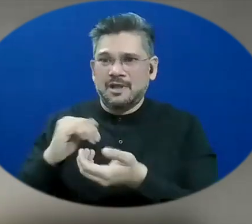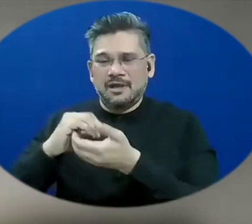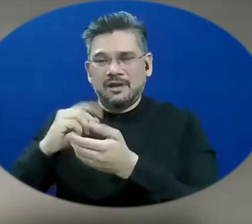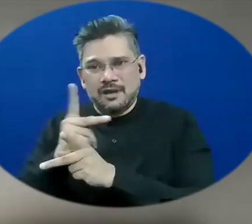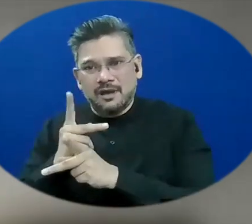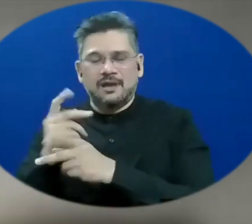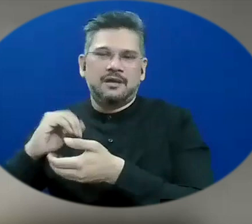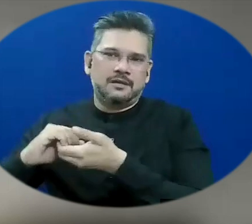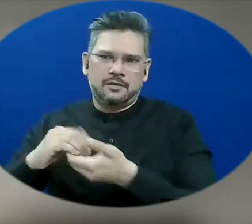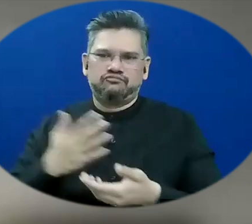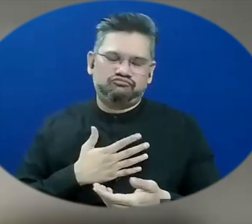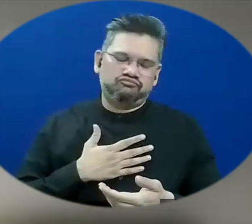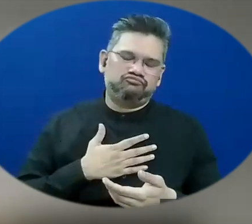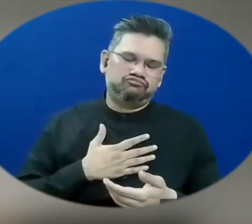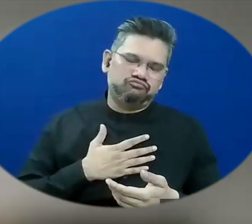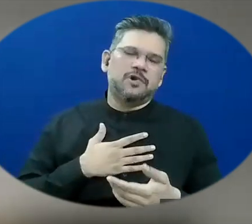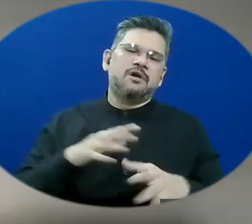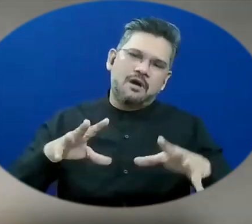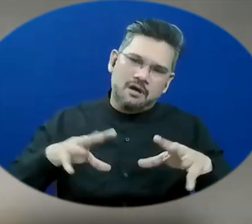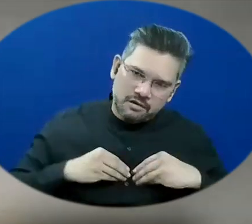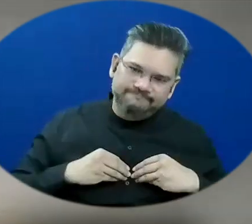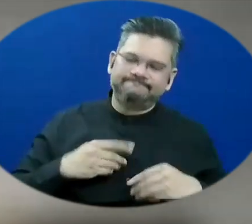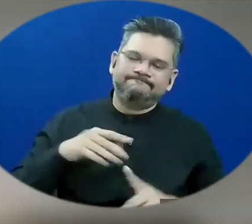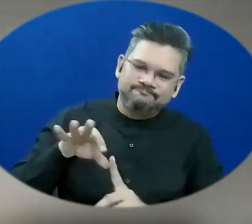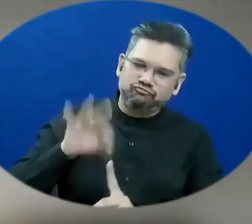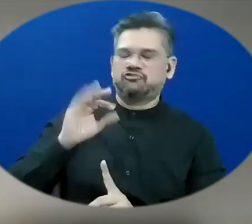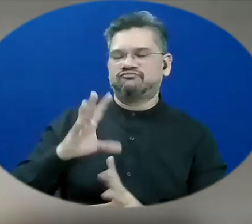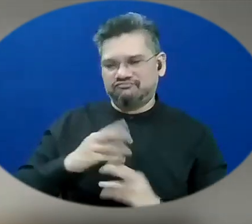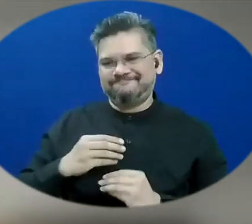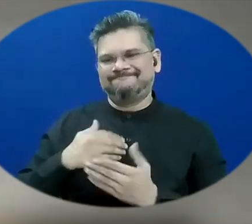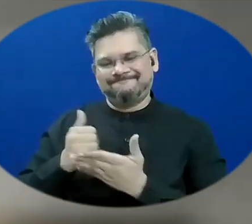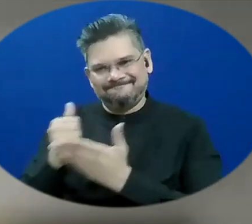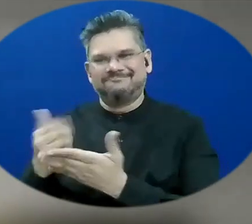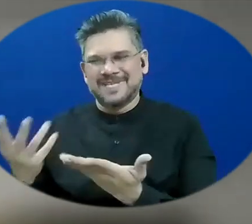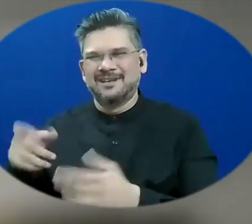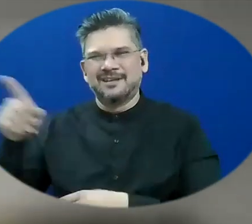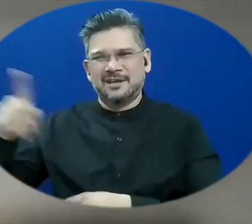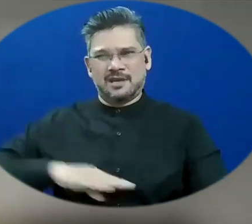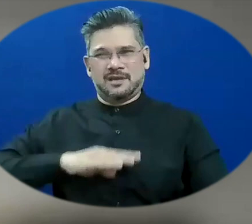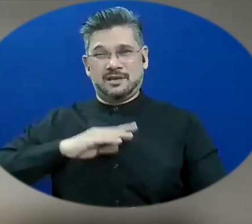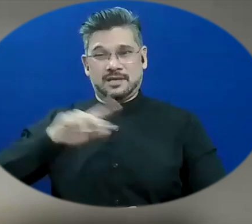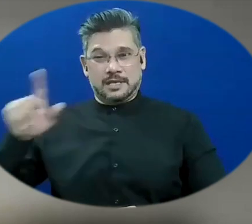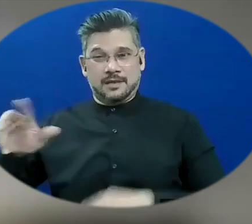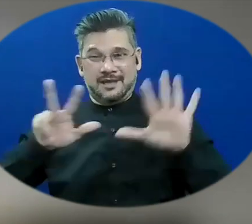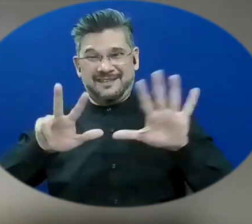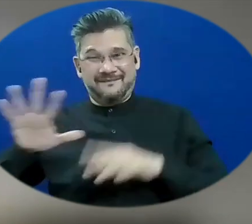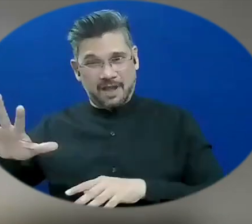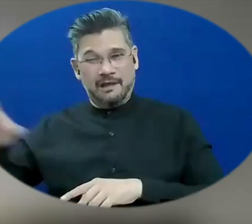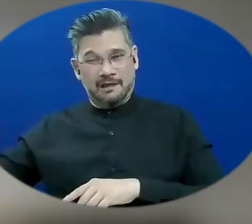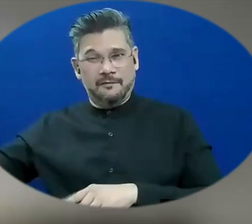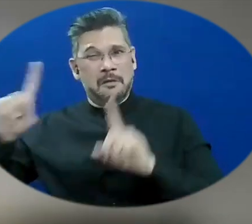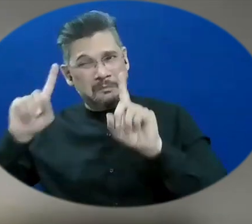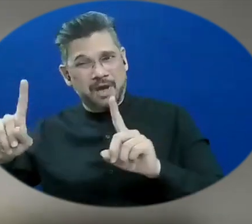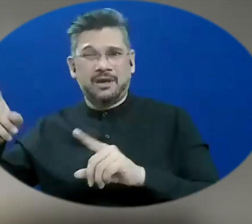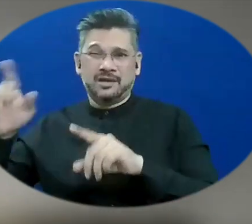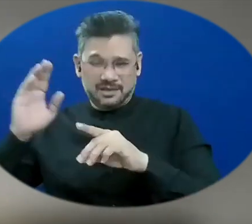journey. It gives me that purpose in life because at 85, he was still telling me and teaching me lessons. Like if